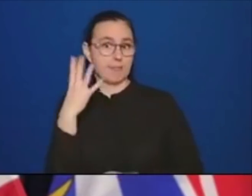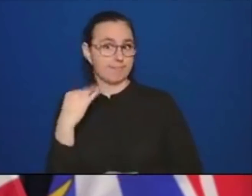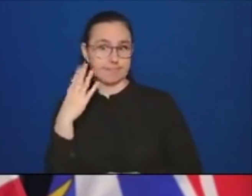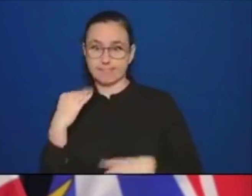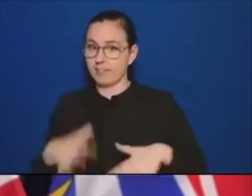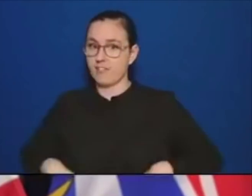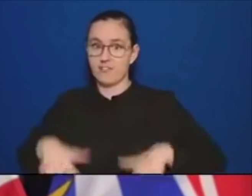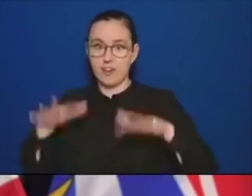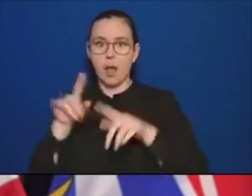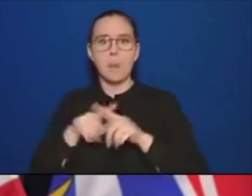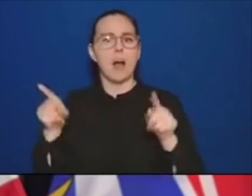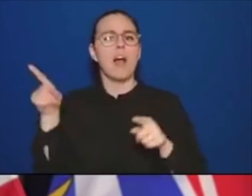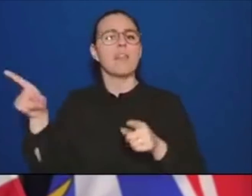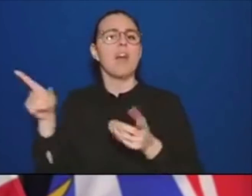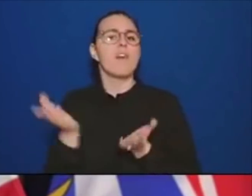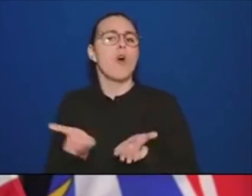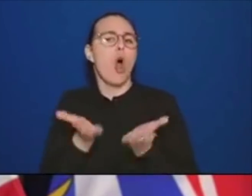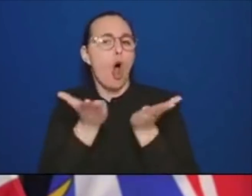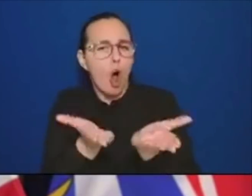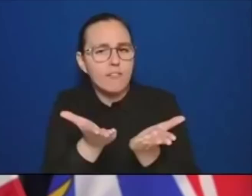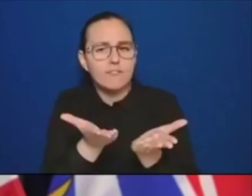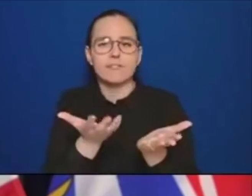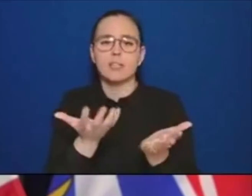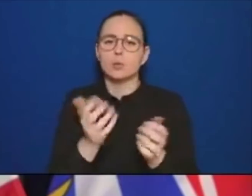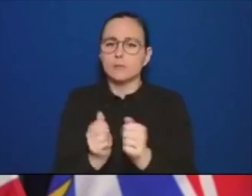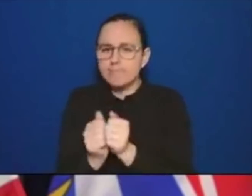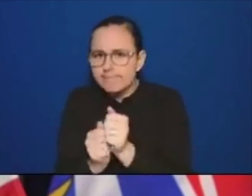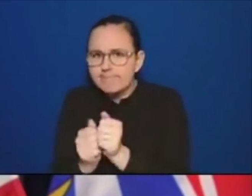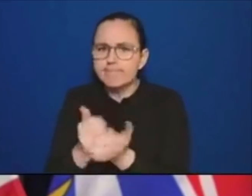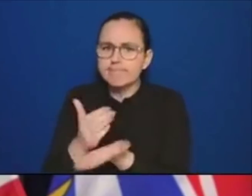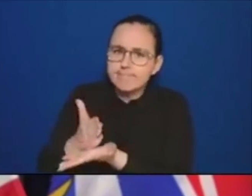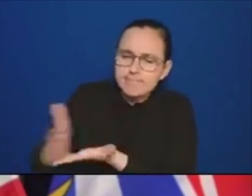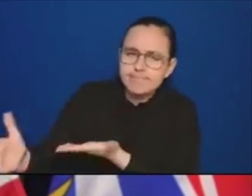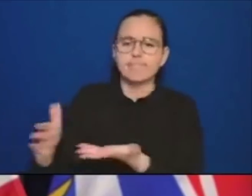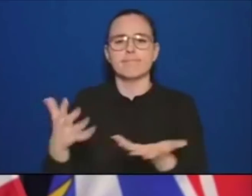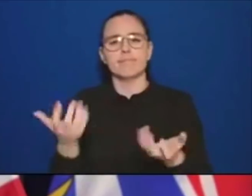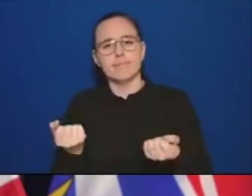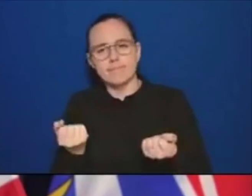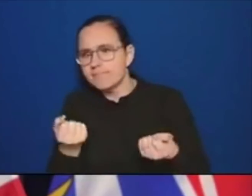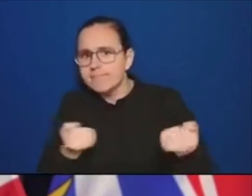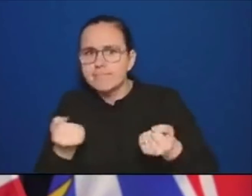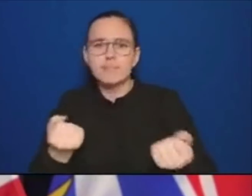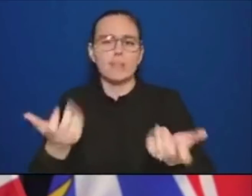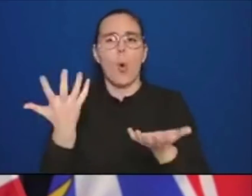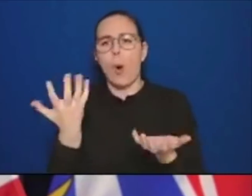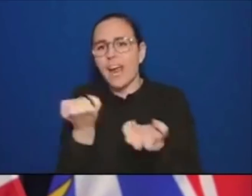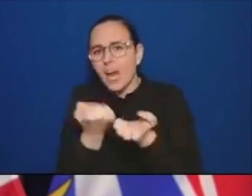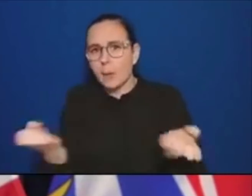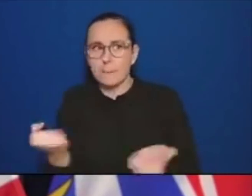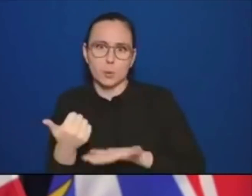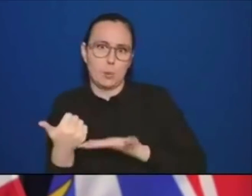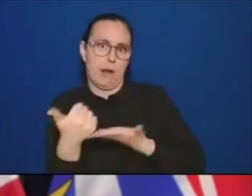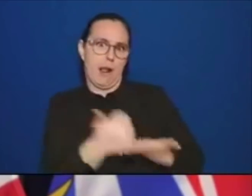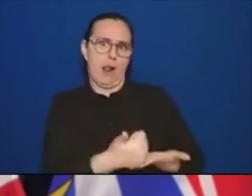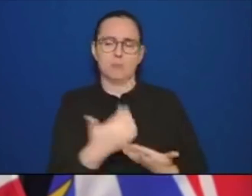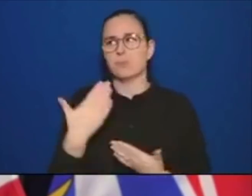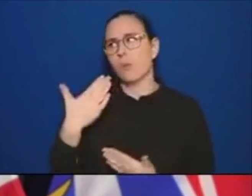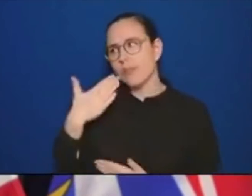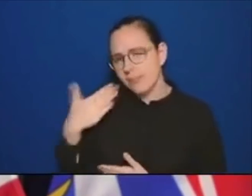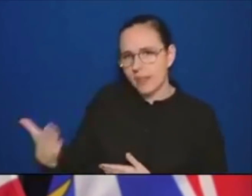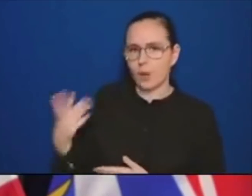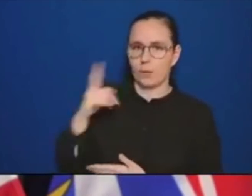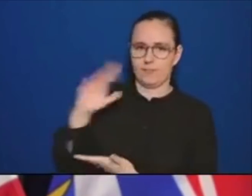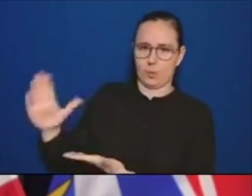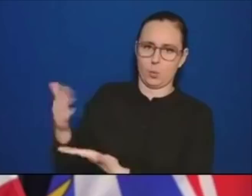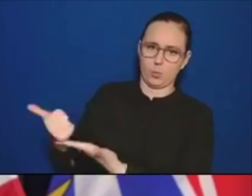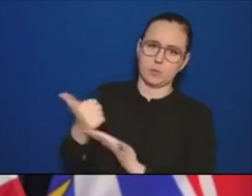equipment and resources to help in the province-wide response, and we thank those Indigenous communities and companies for that support. We appreciate the